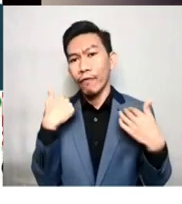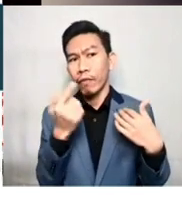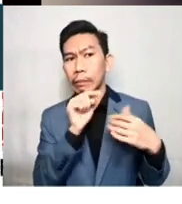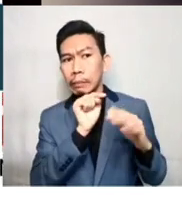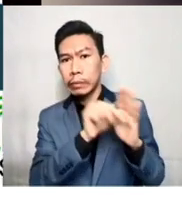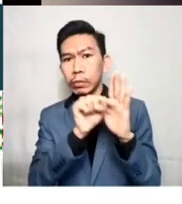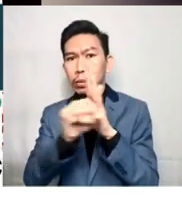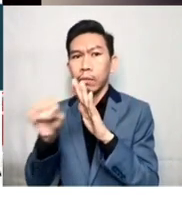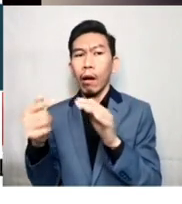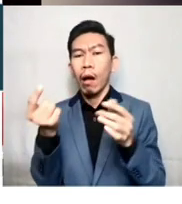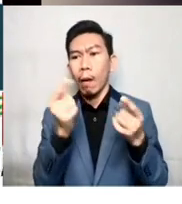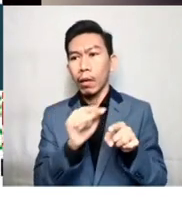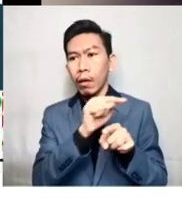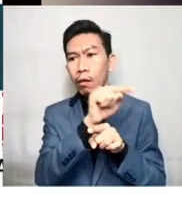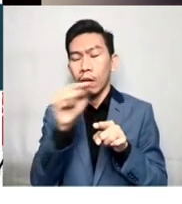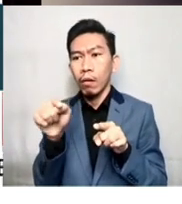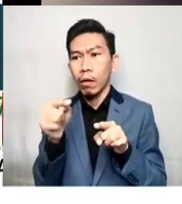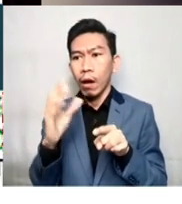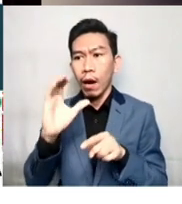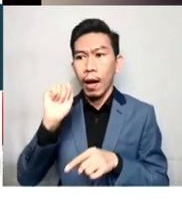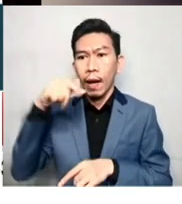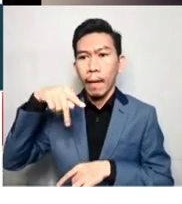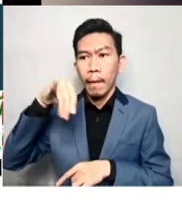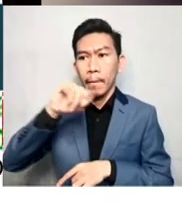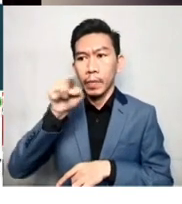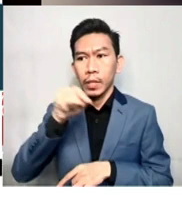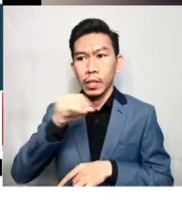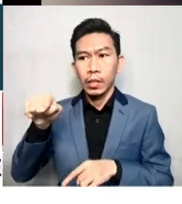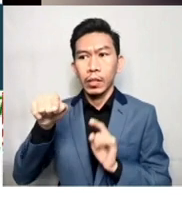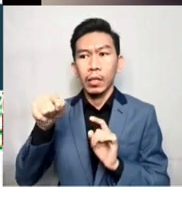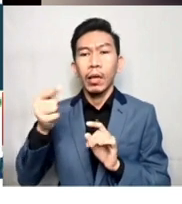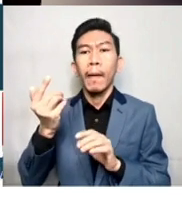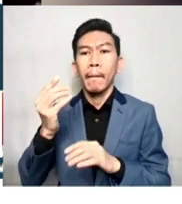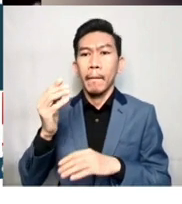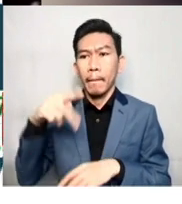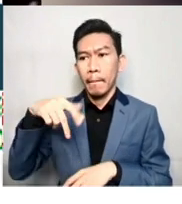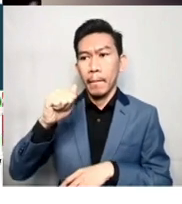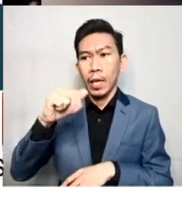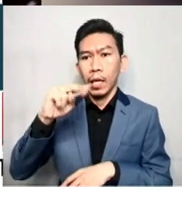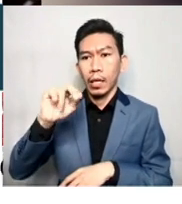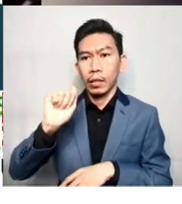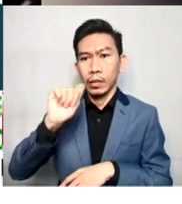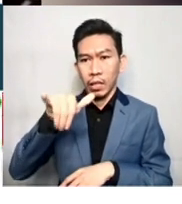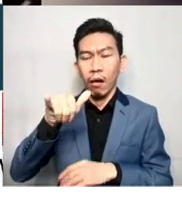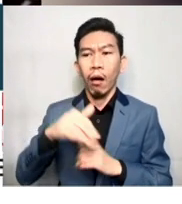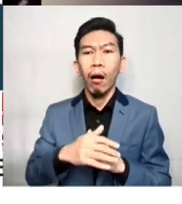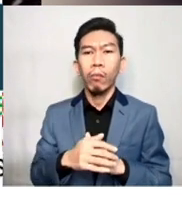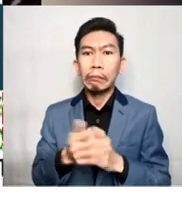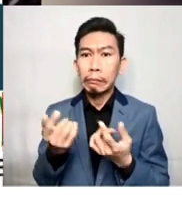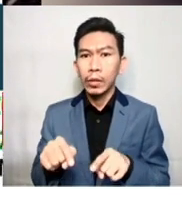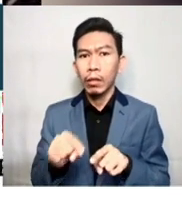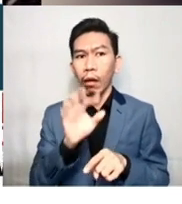killings in Capiz, in the island of Panay, where 9